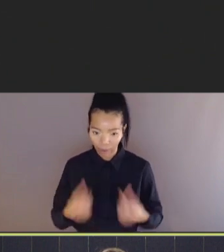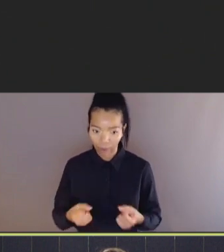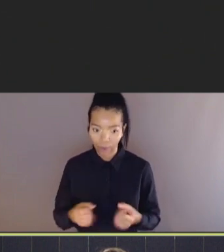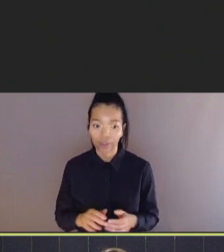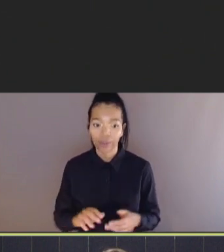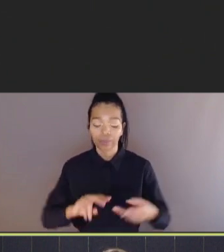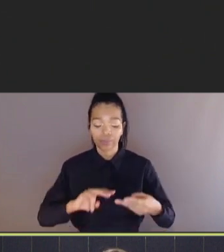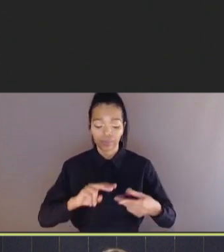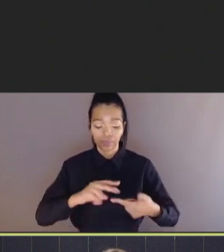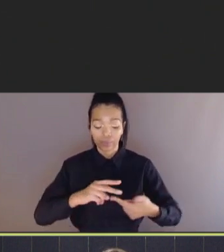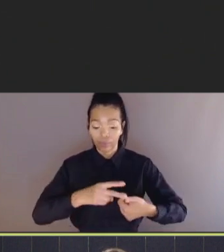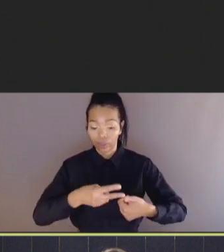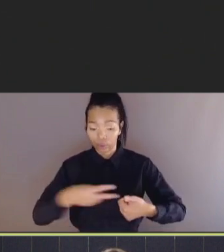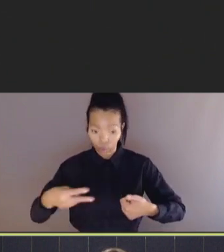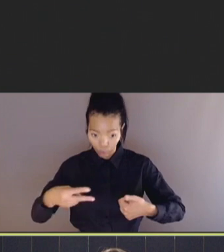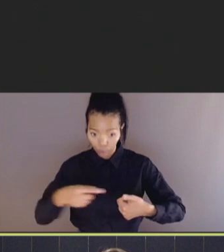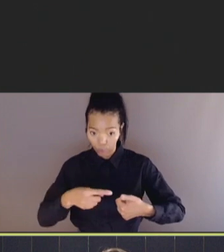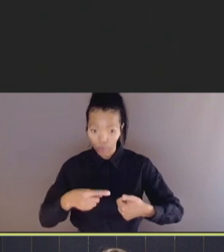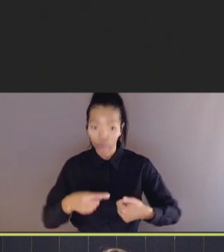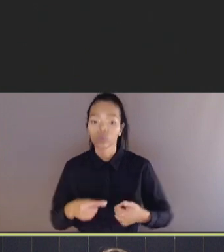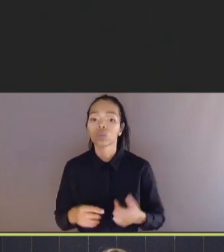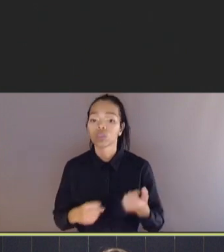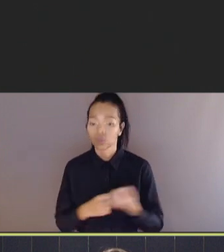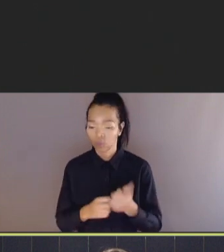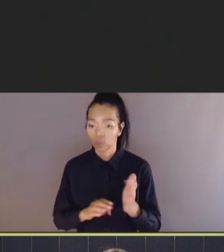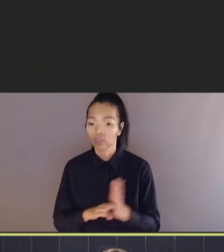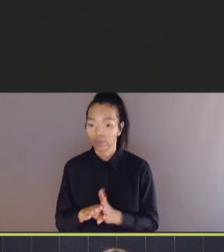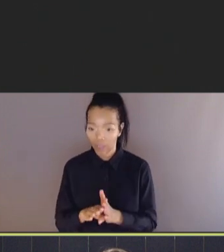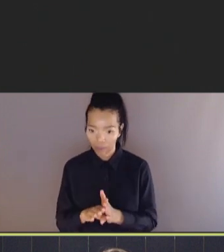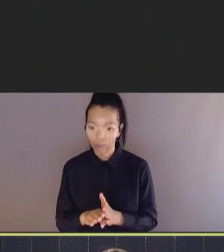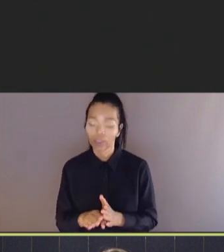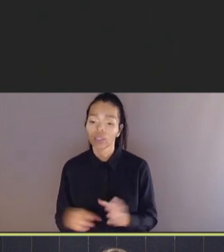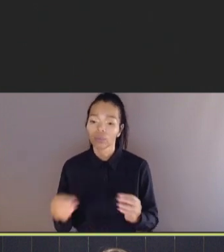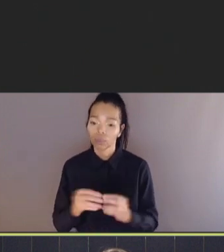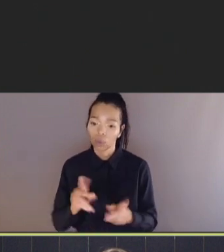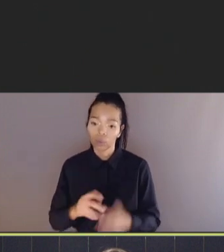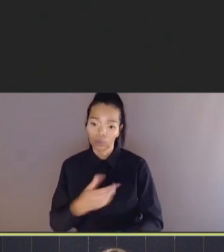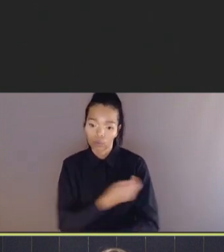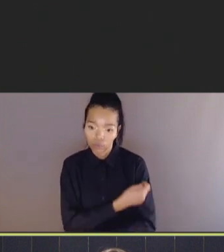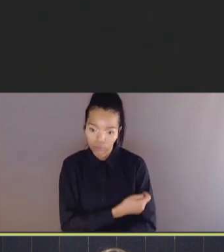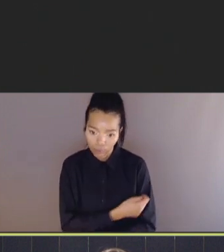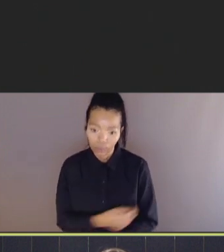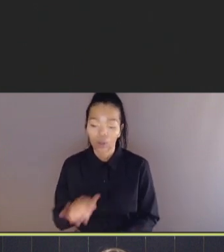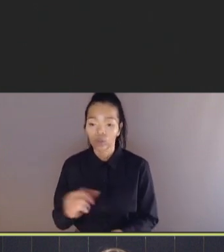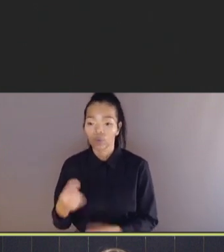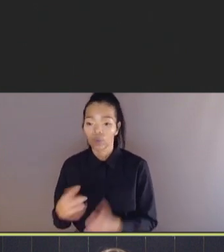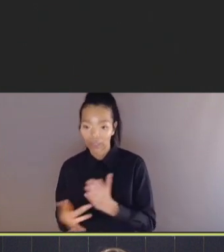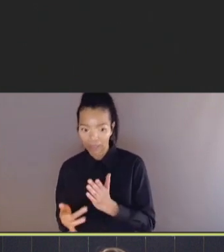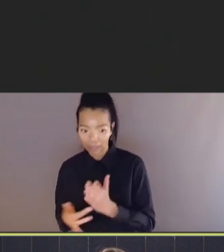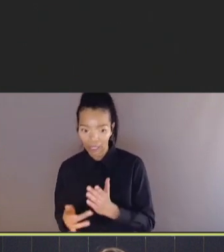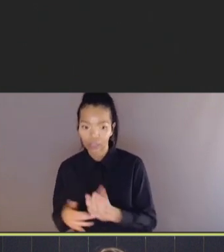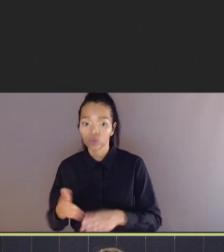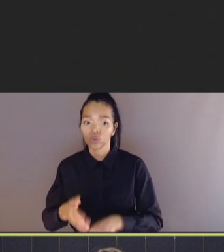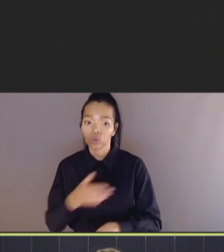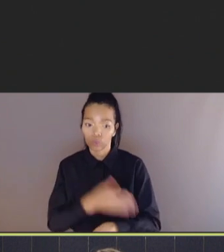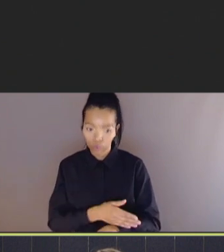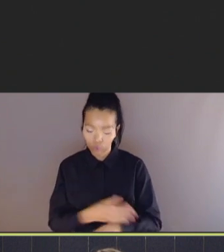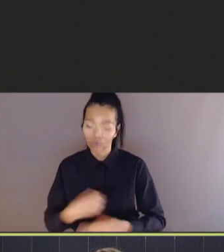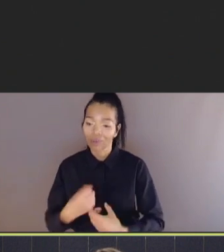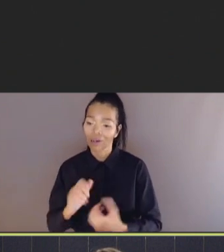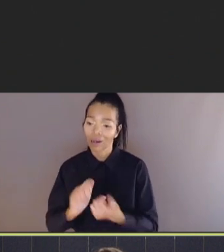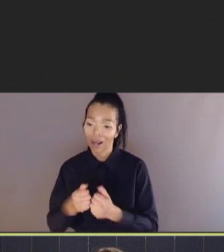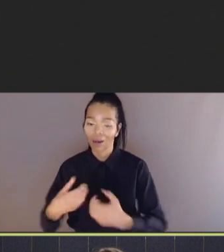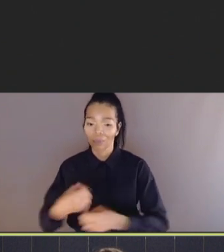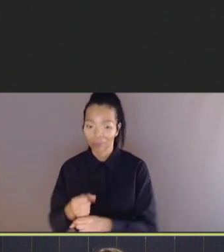of technologies to improve vaccine manufacturing, storage, distribution, and delivery mechanisms. And so we've had a lot of